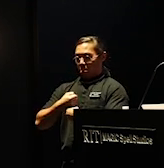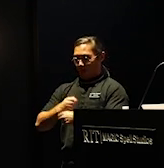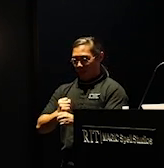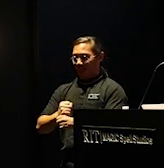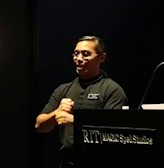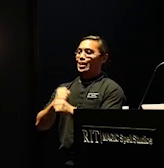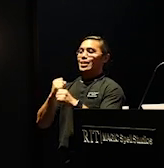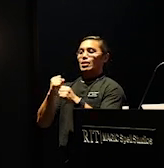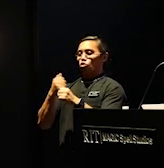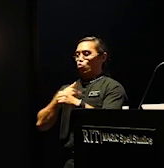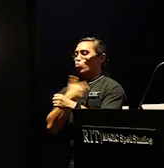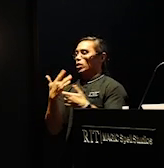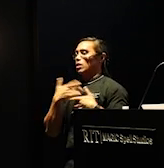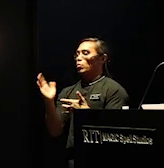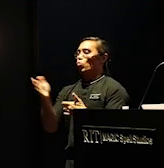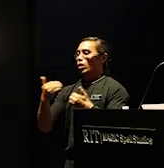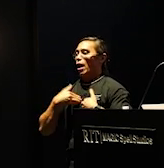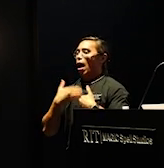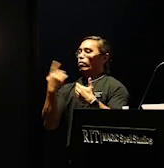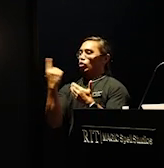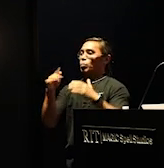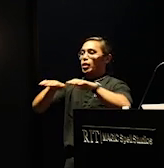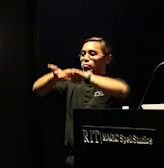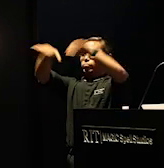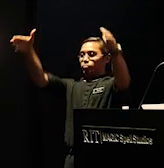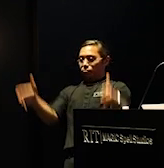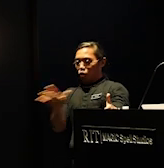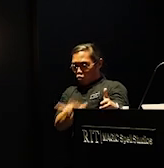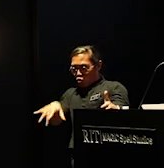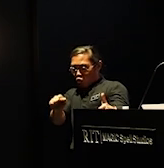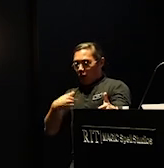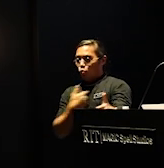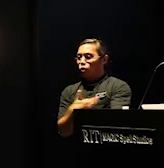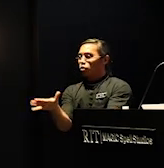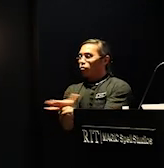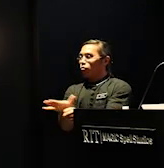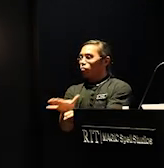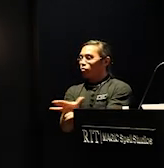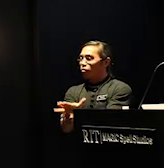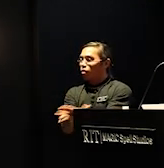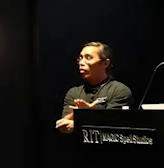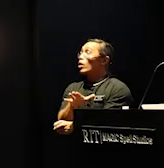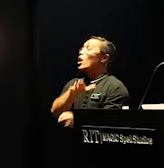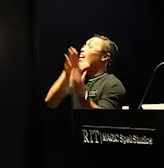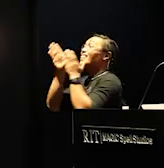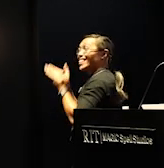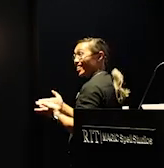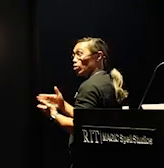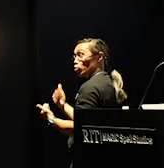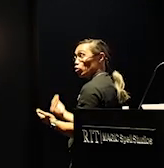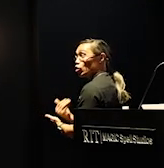atrium. So you have to like make people are actually enjoying the outside of it. They're looking at they're inside, but they're looking at the outside of the structure. So that was kind of